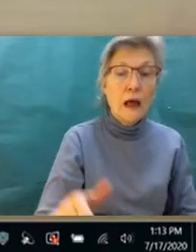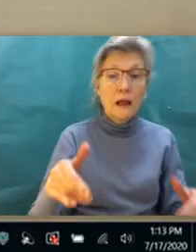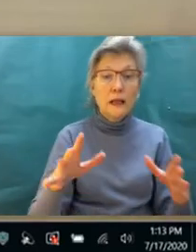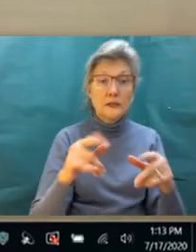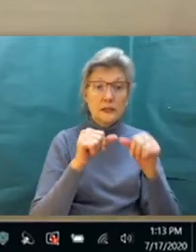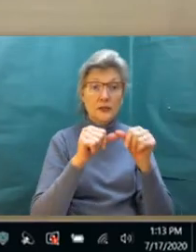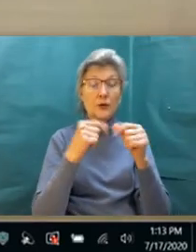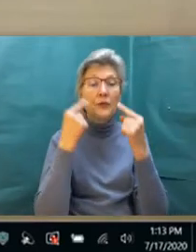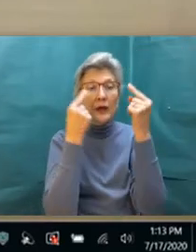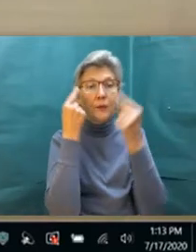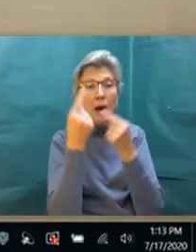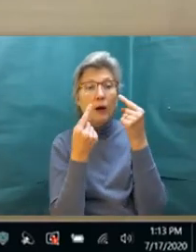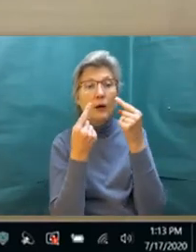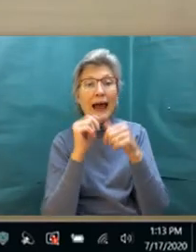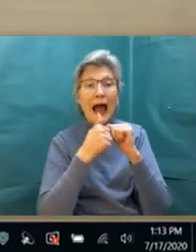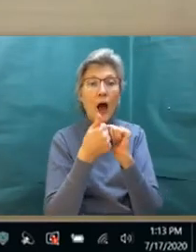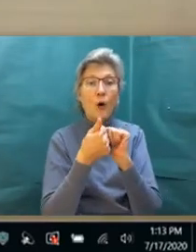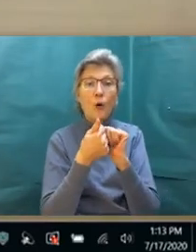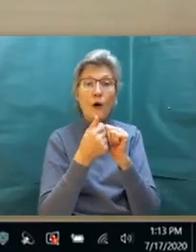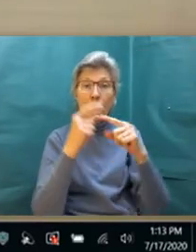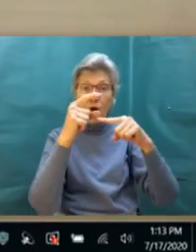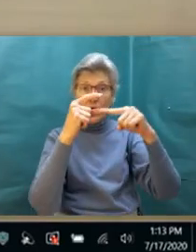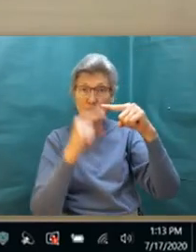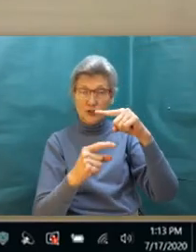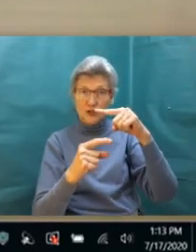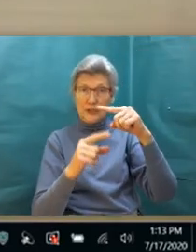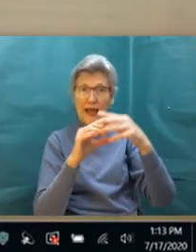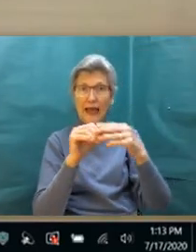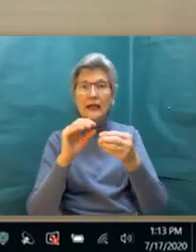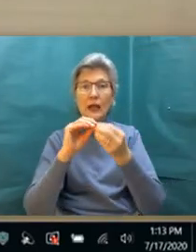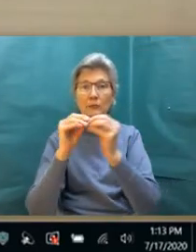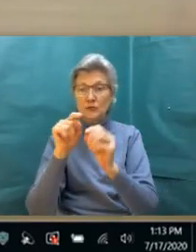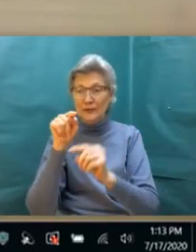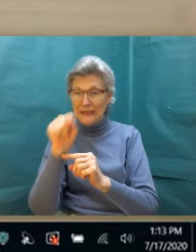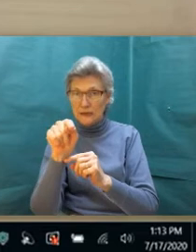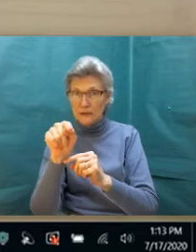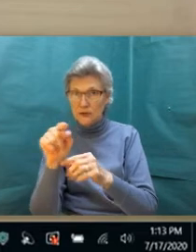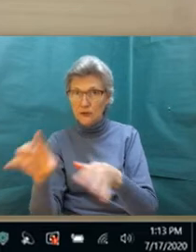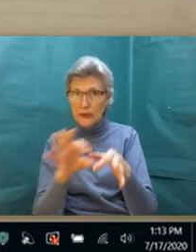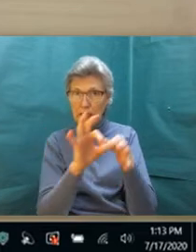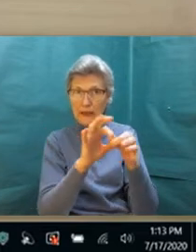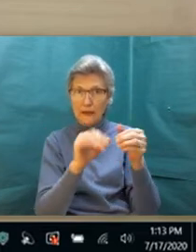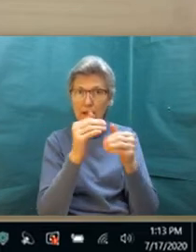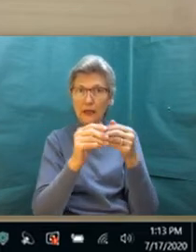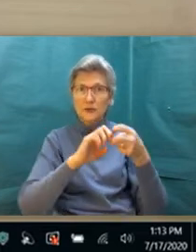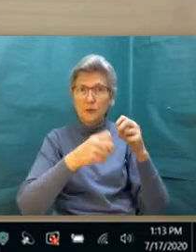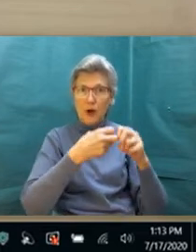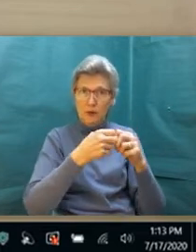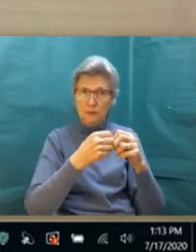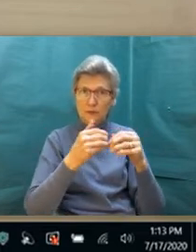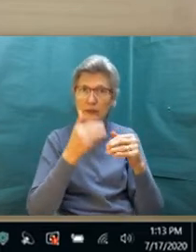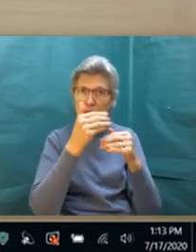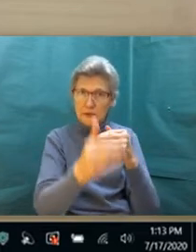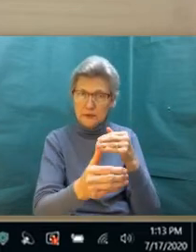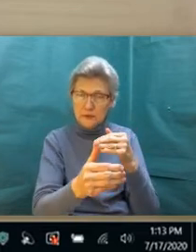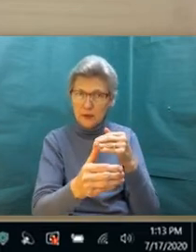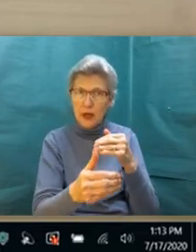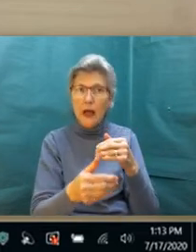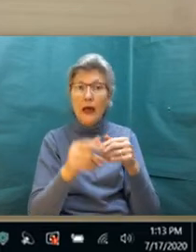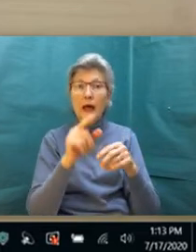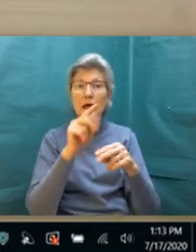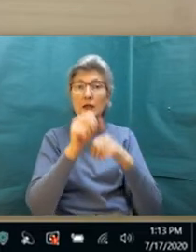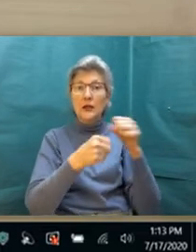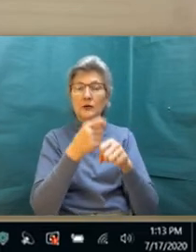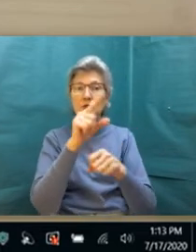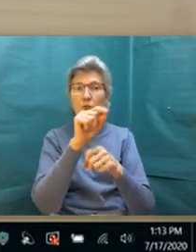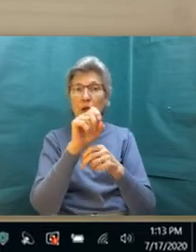continue thinking about how fractions and decimals relate in this next problem, taking it a step further. In the